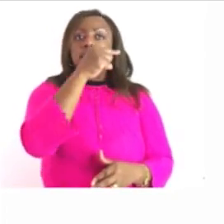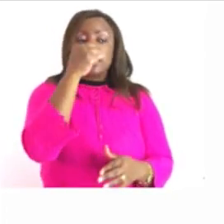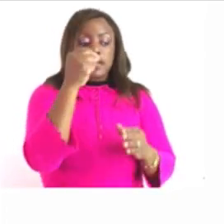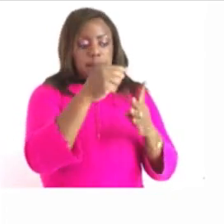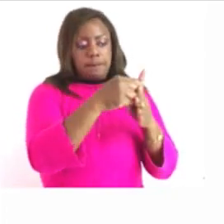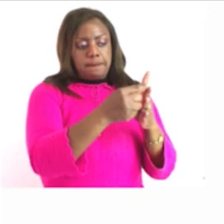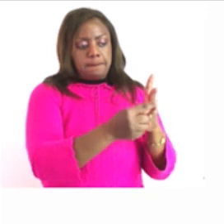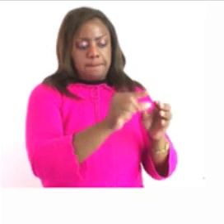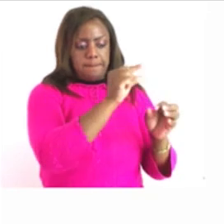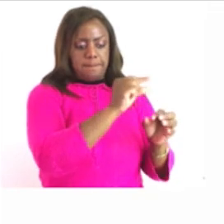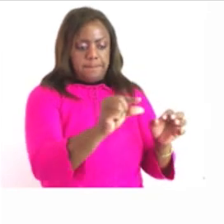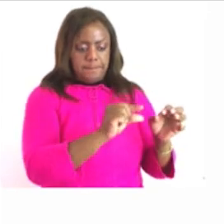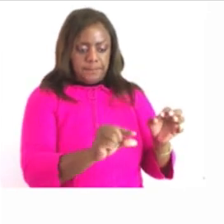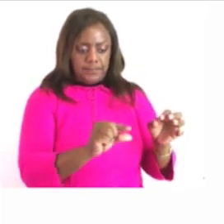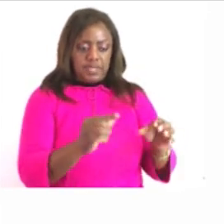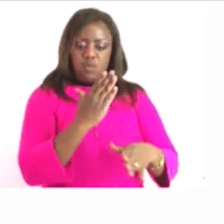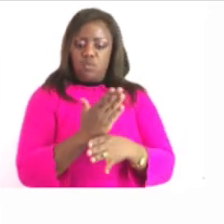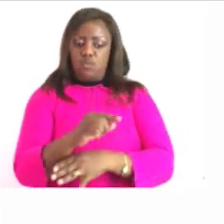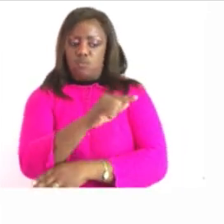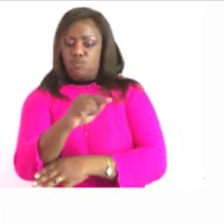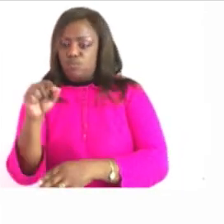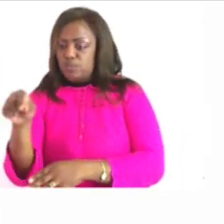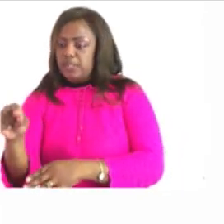lungs, diaphragm, nose, and the